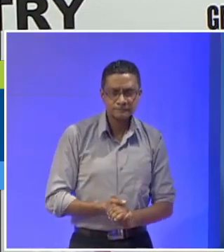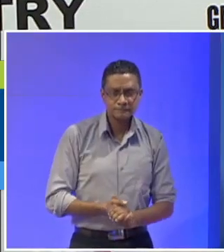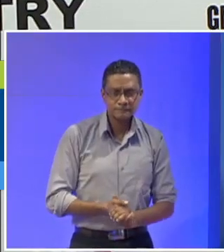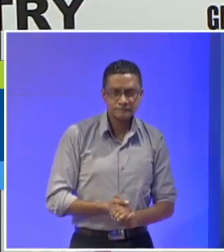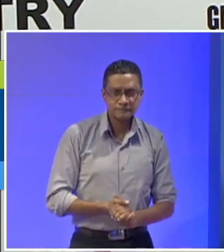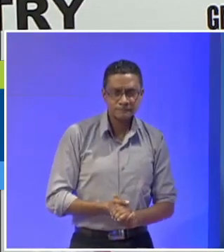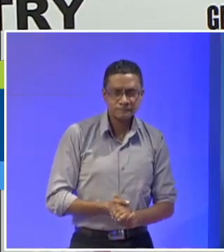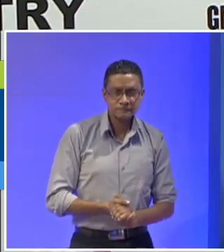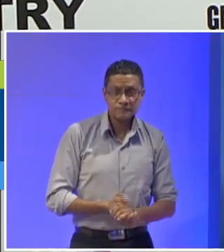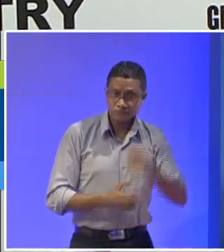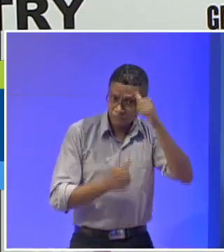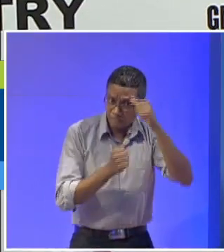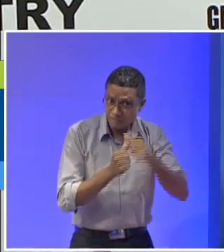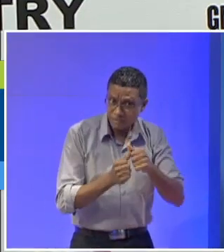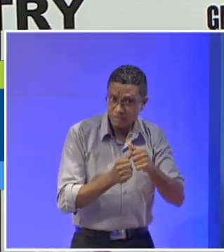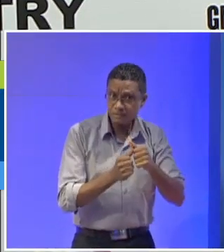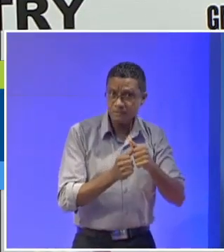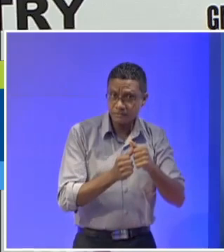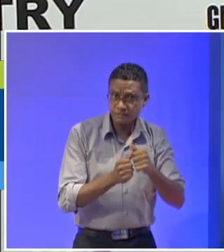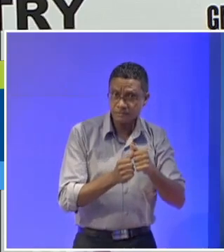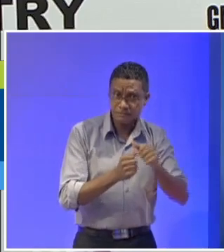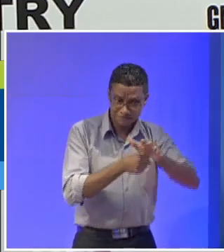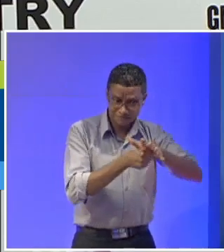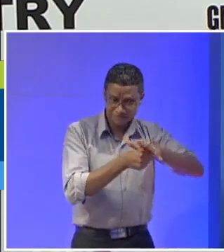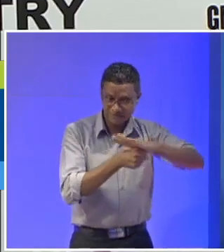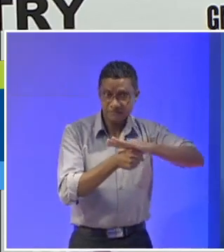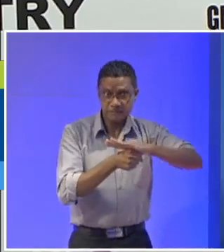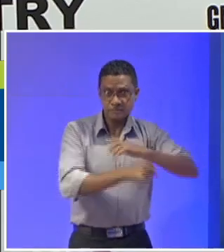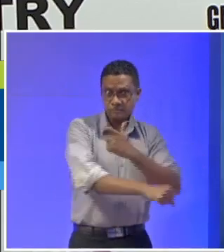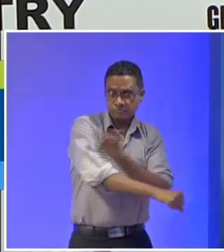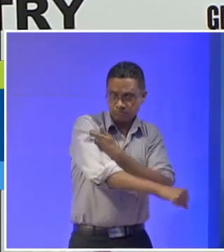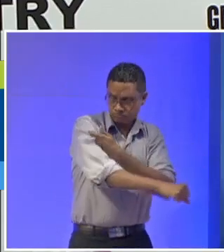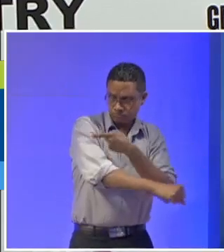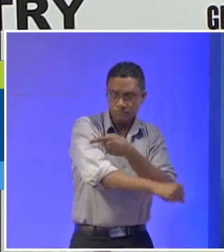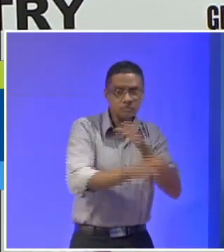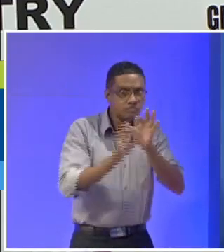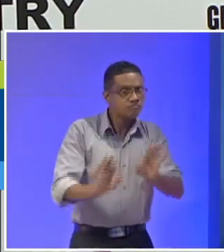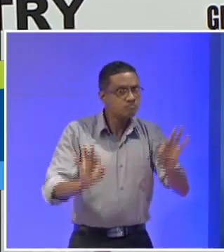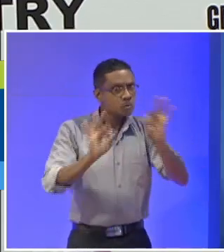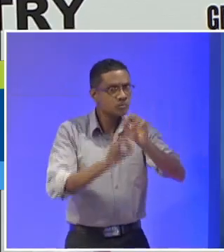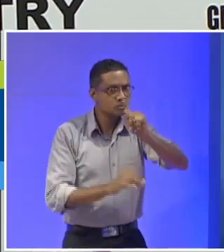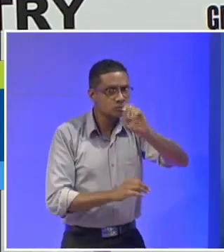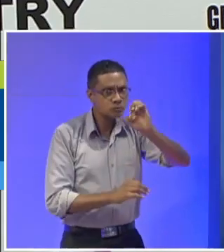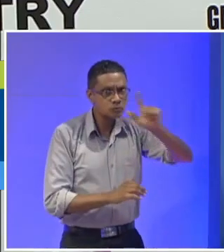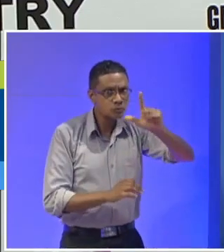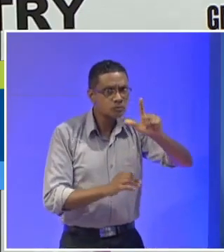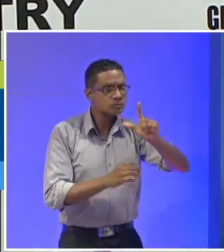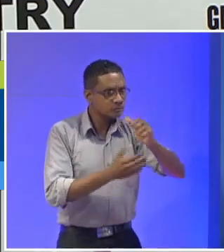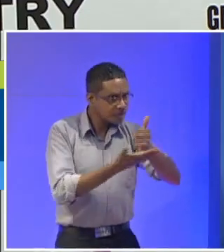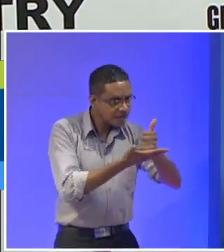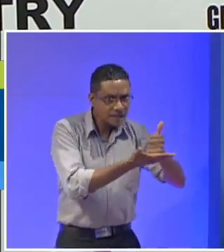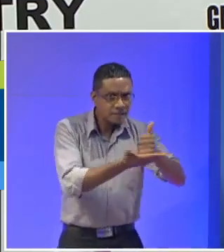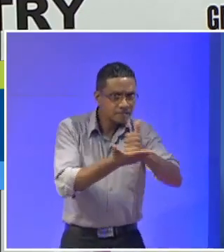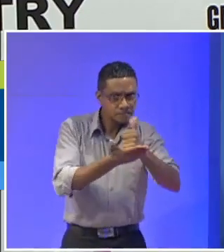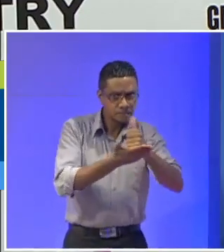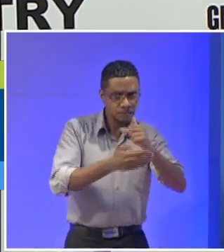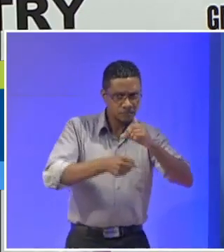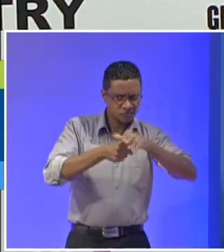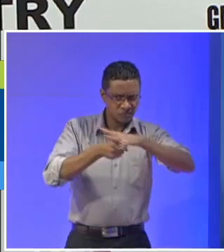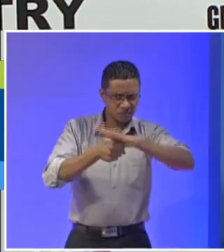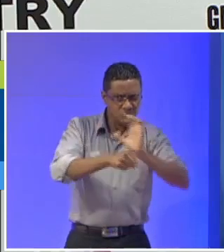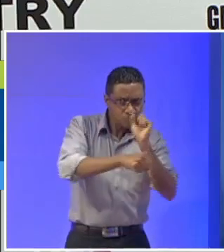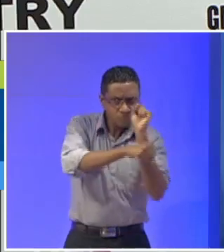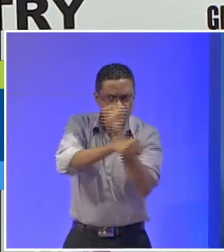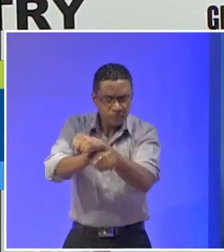And please remember that the COVID-19 vaccine remains an essential tool in the global fight against COVID-19. The